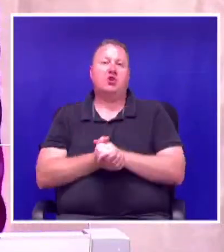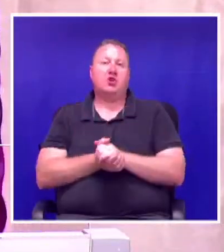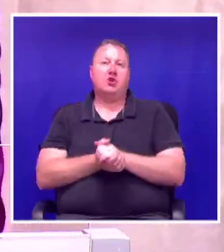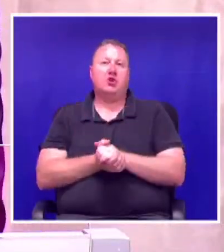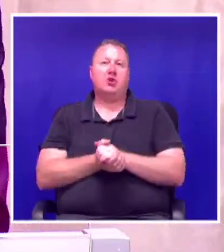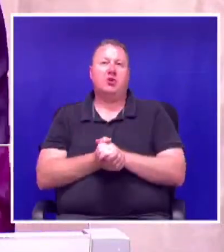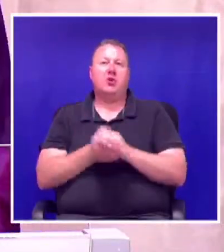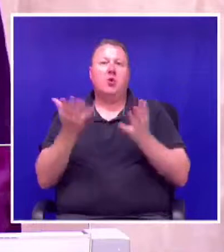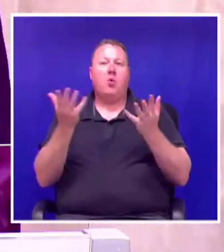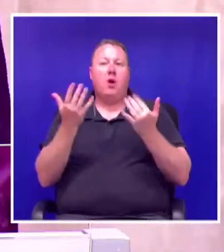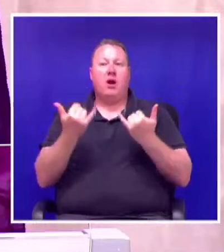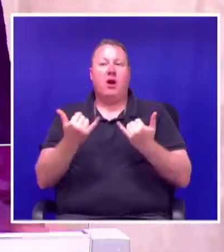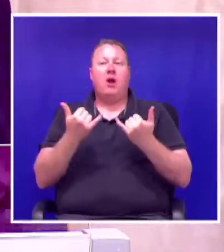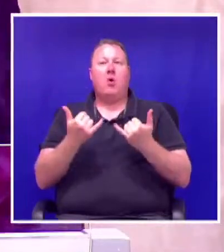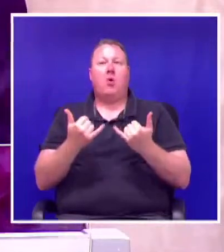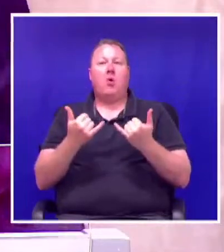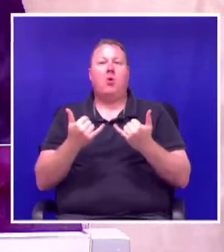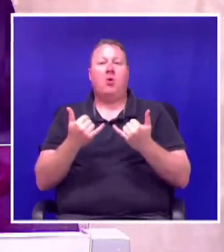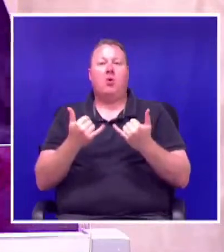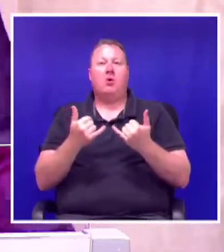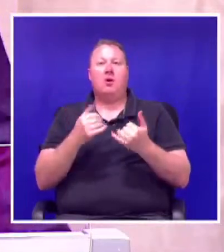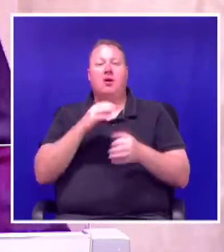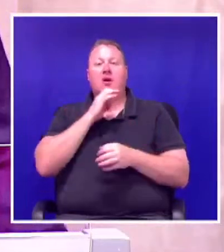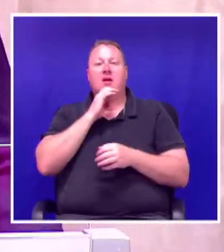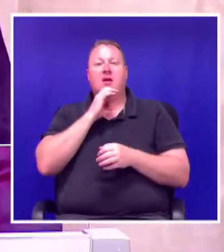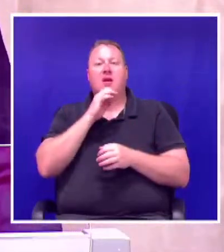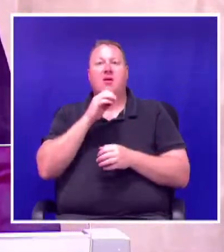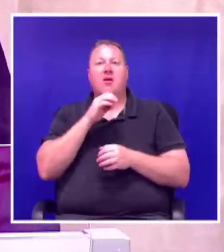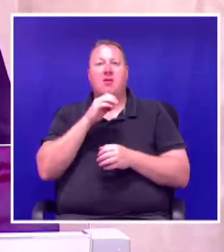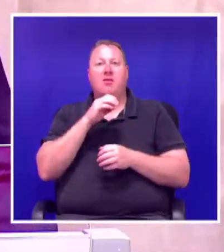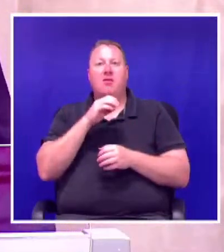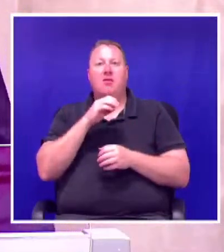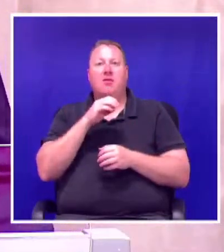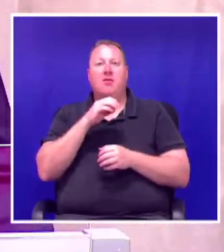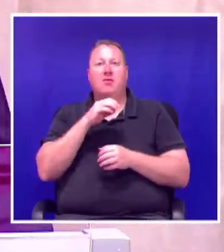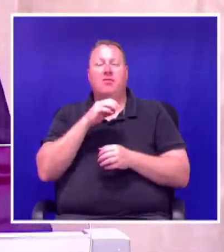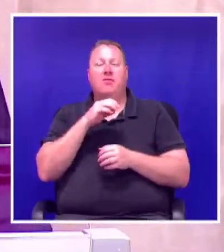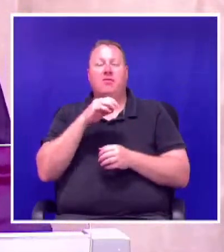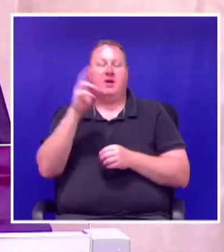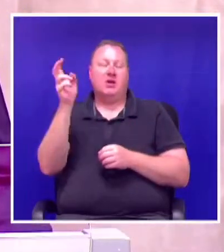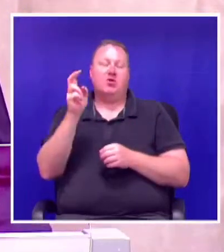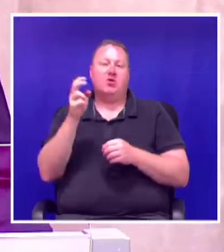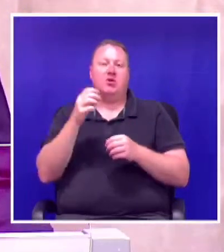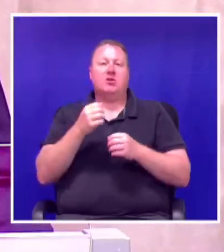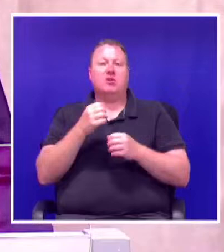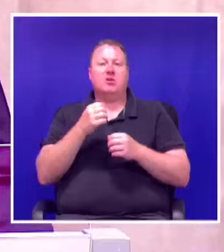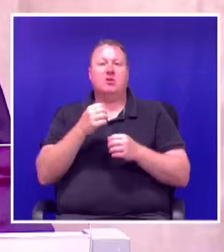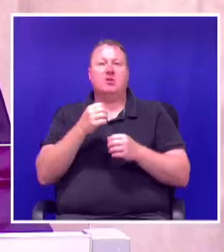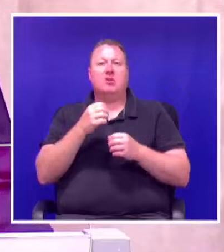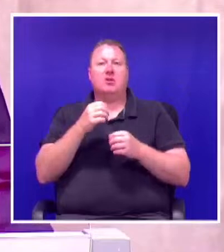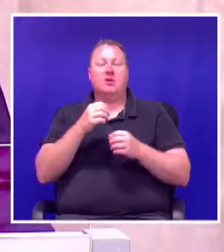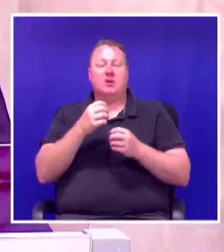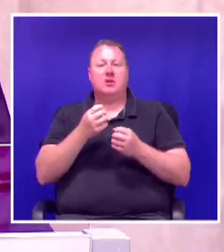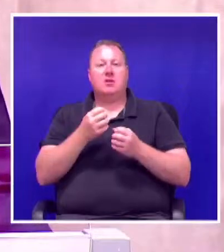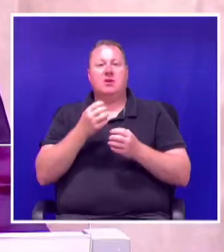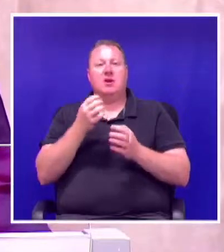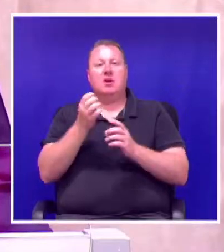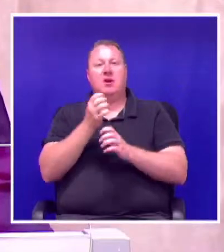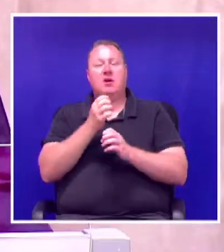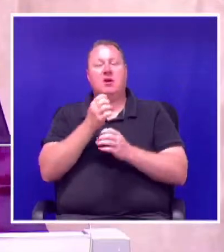where we are now, we have enough energy to power the economy, because that's really what we need